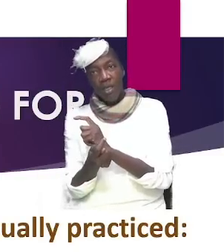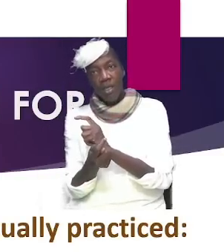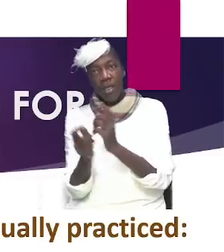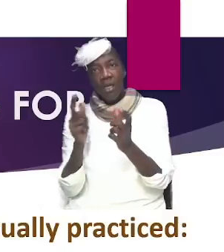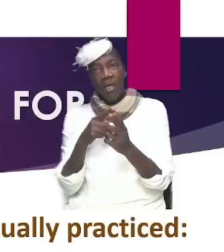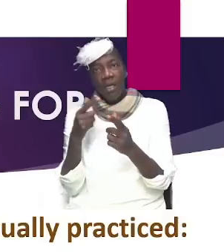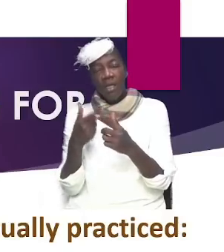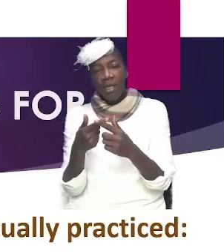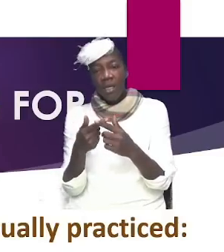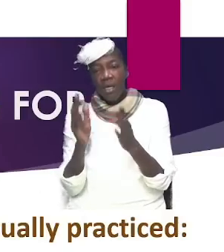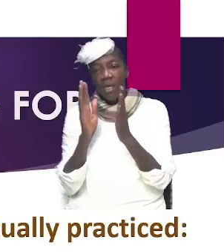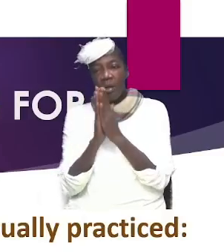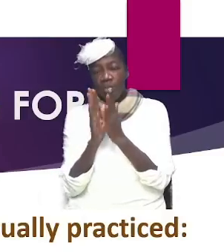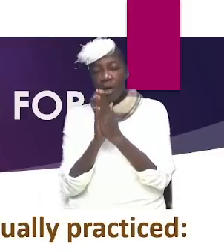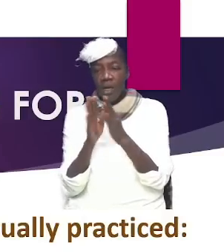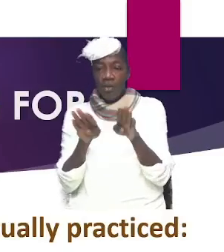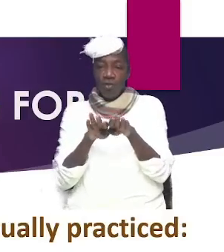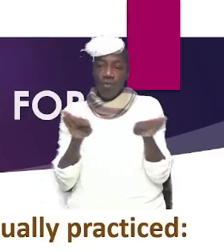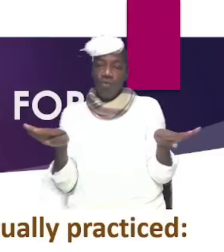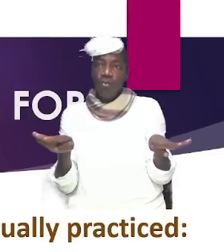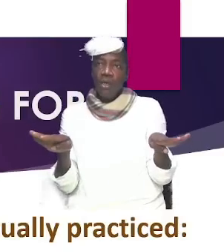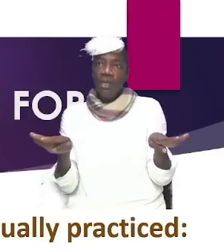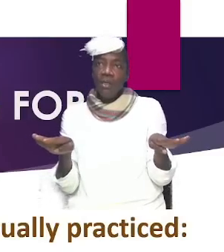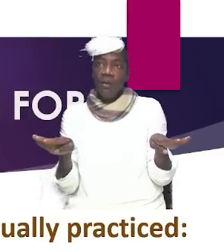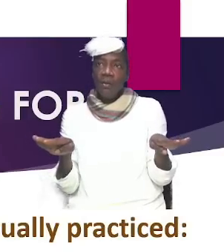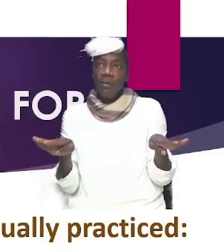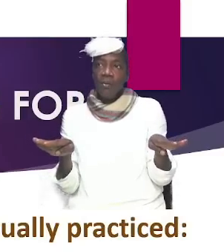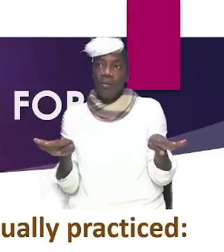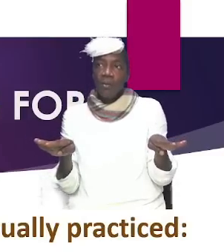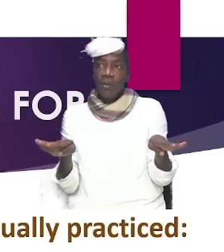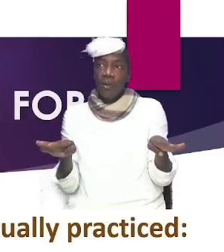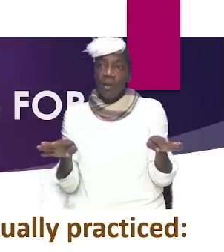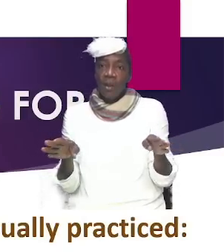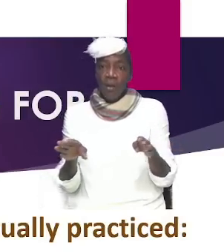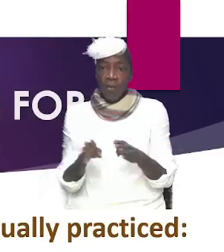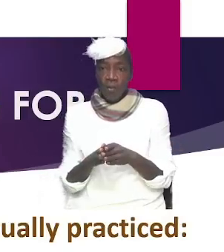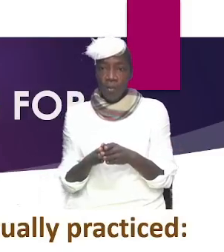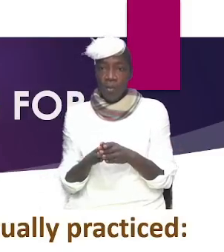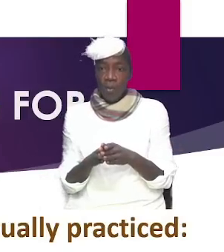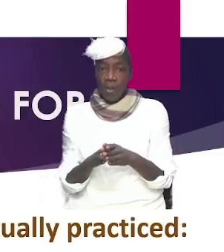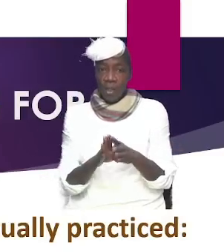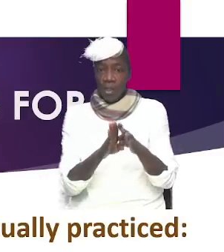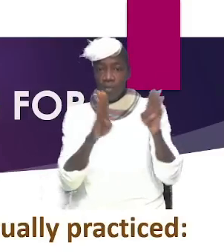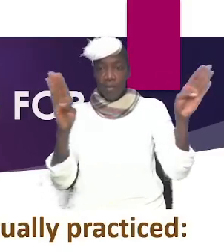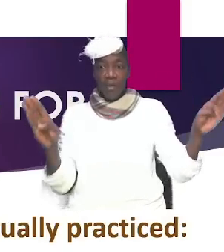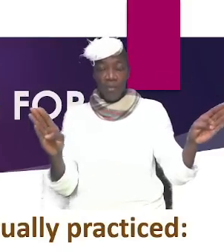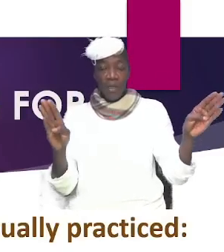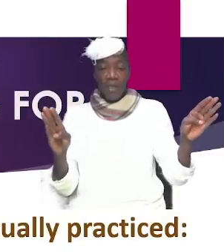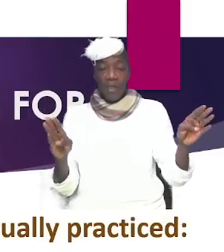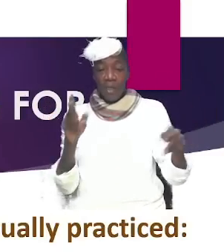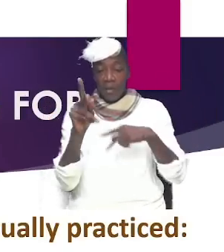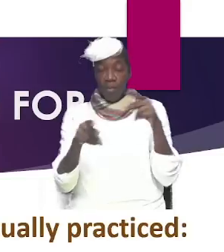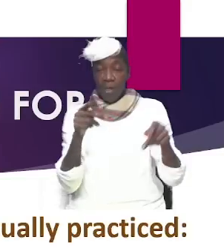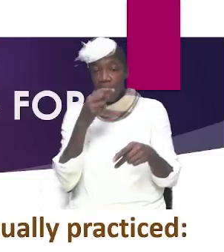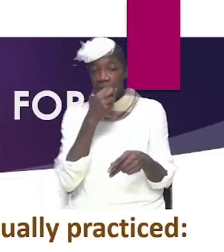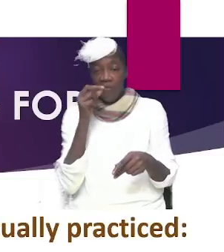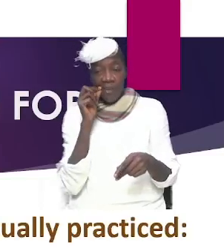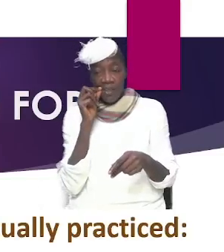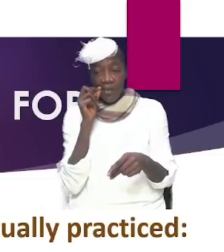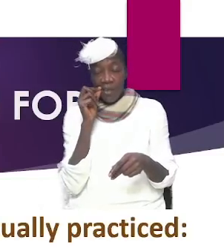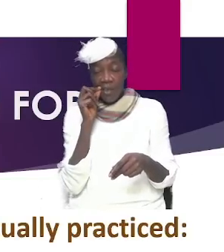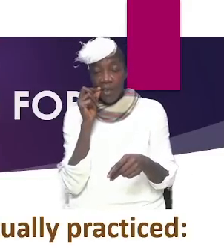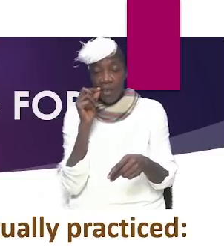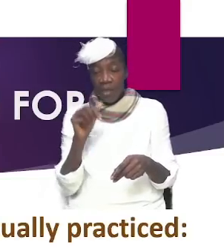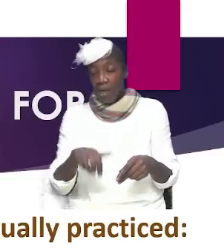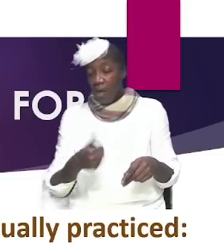while, the prayers were open and done in public places. People, when they were fasting so